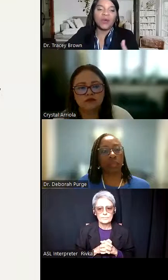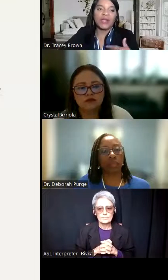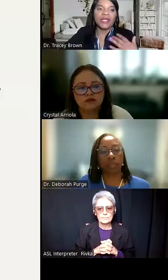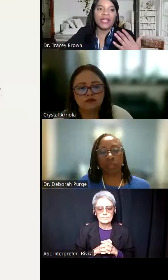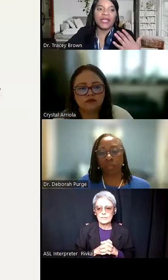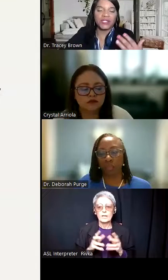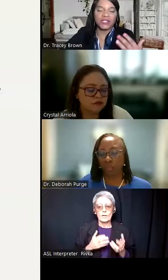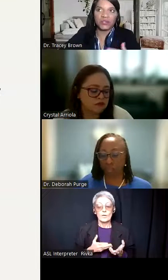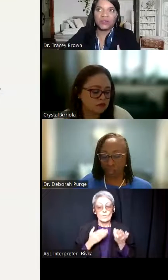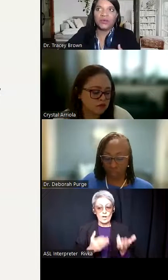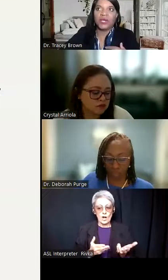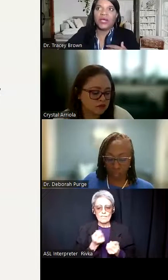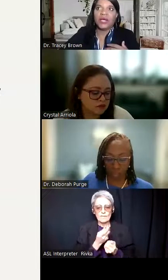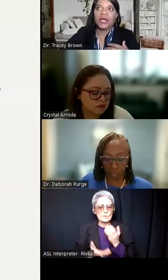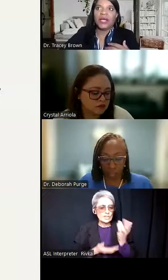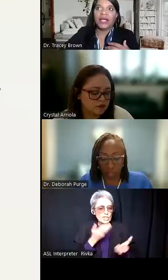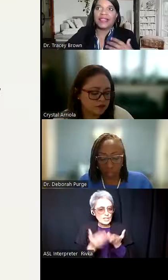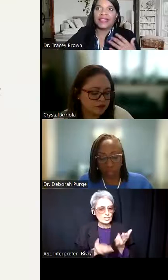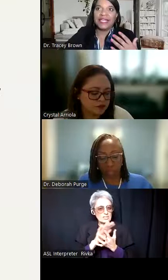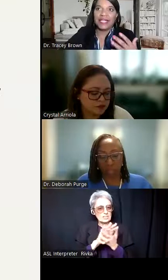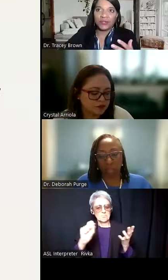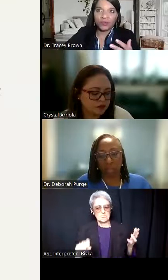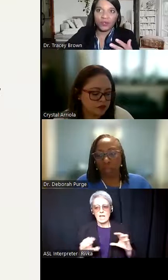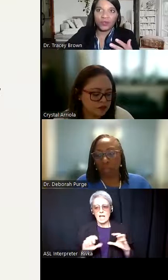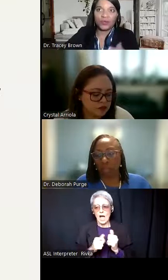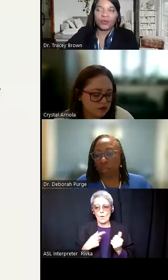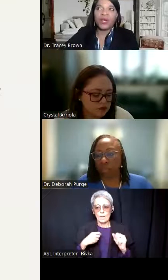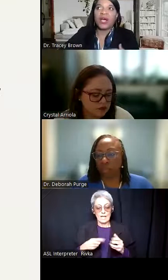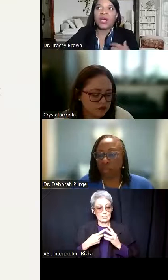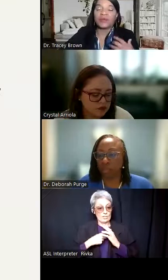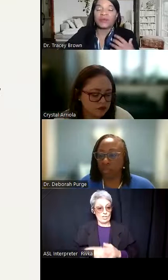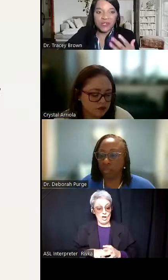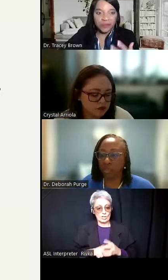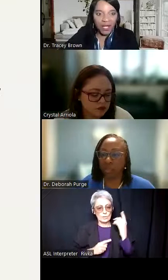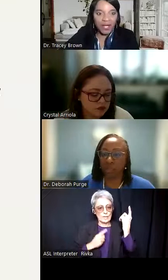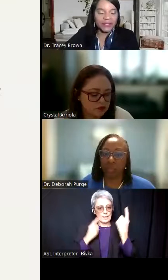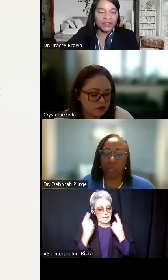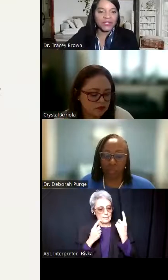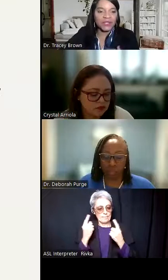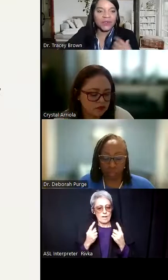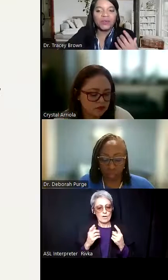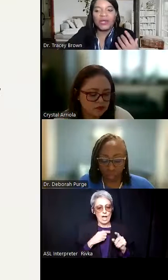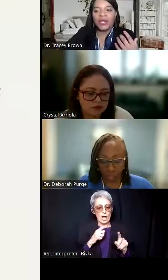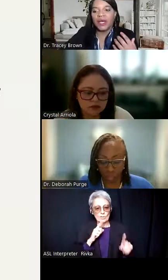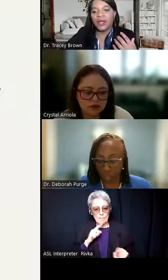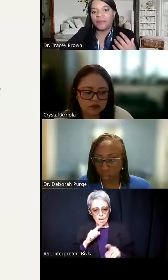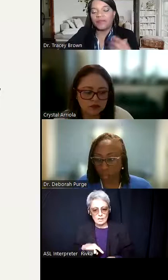offered just some suggestions on how we can begin to think through our response